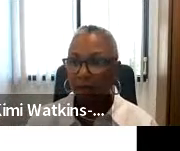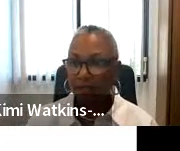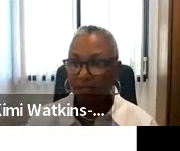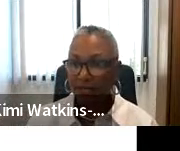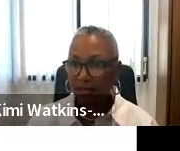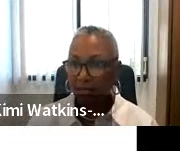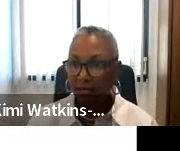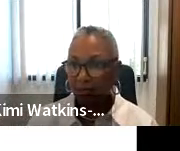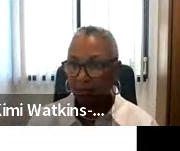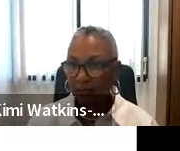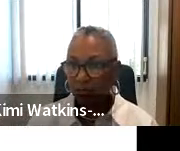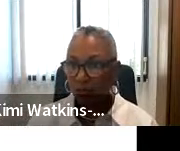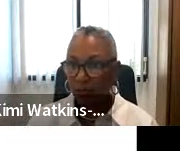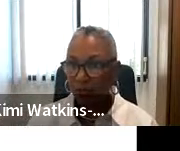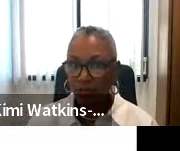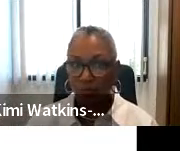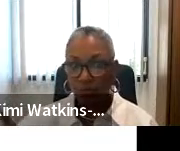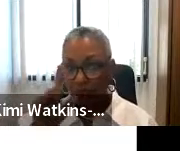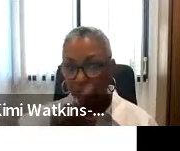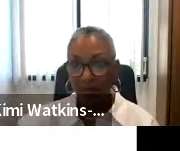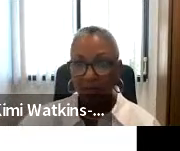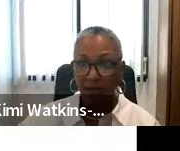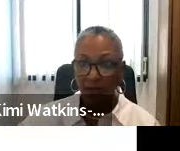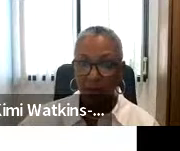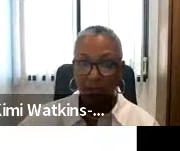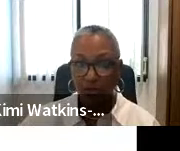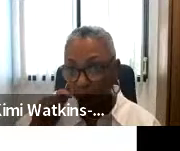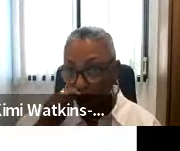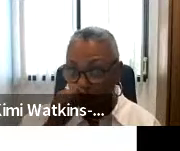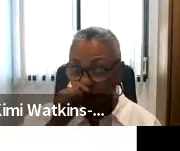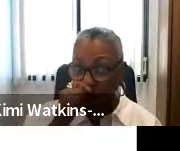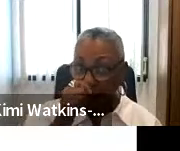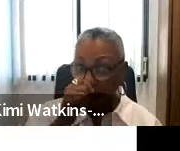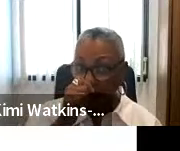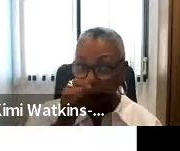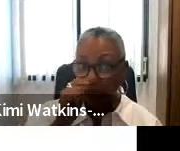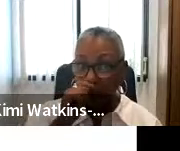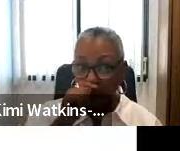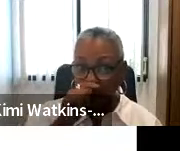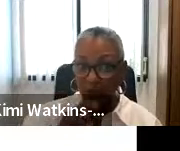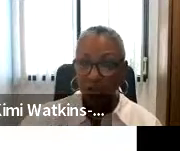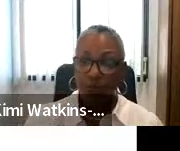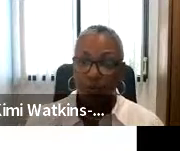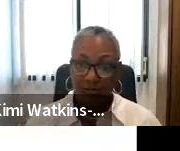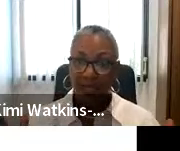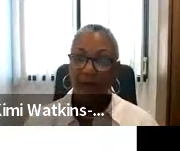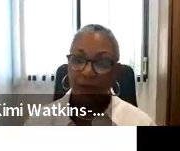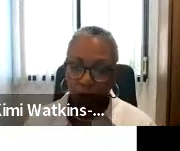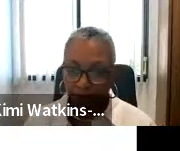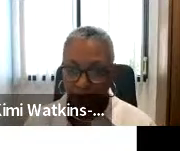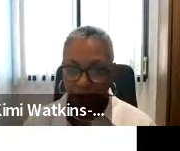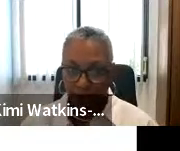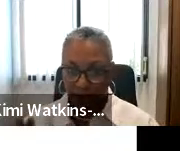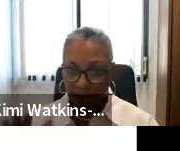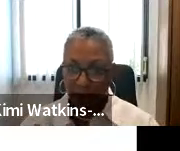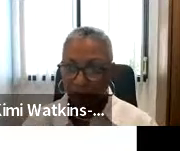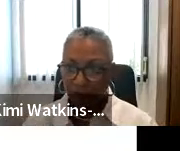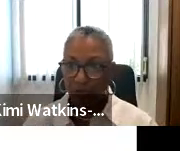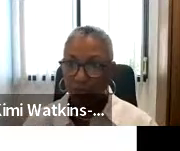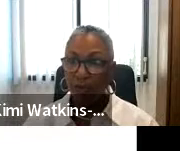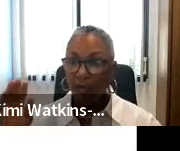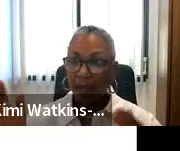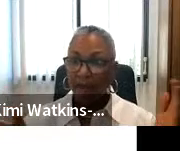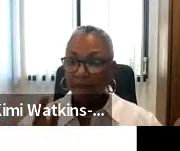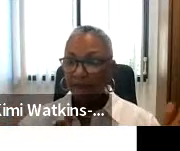so the team is going to divide everyone into groups, and essentially you will stay in the group that you're